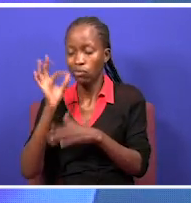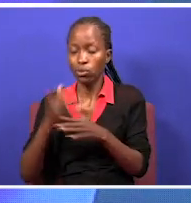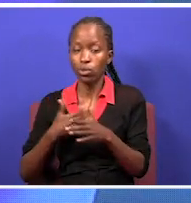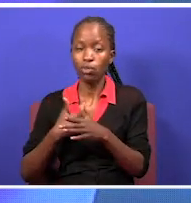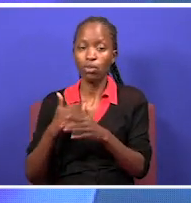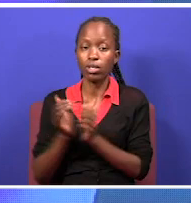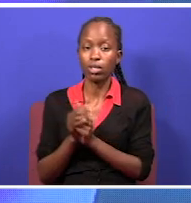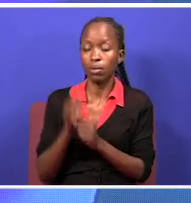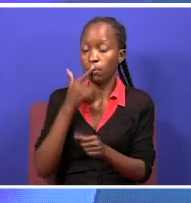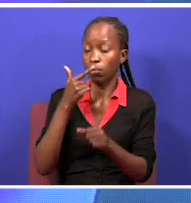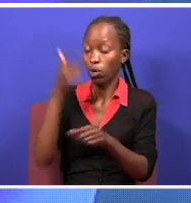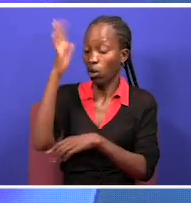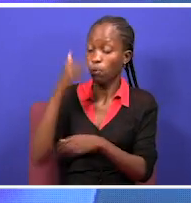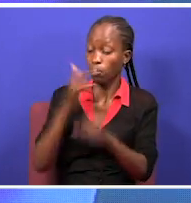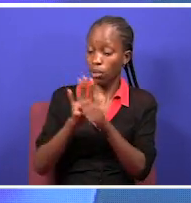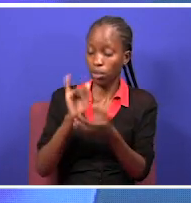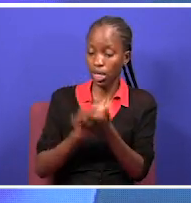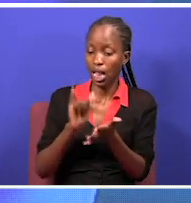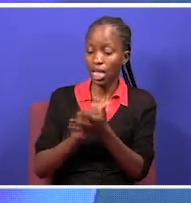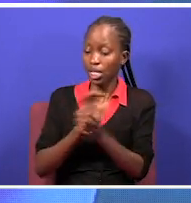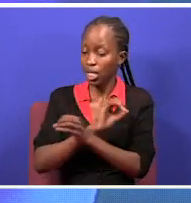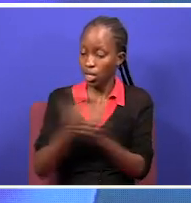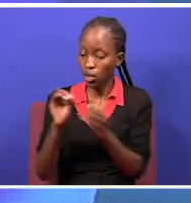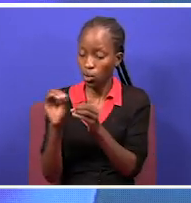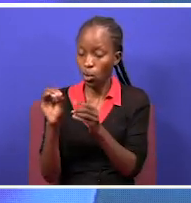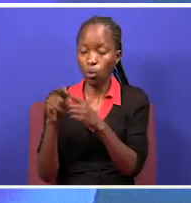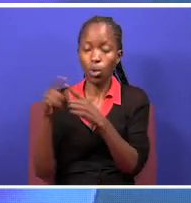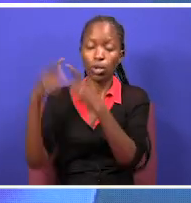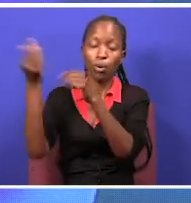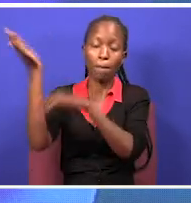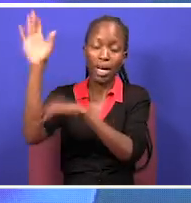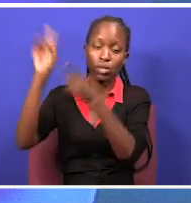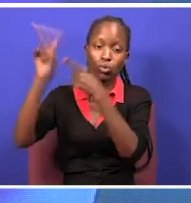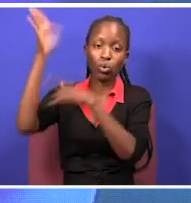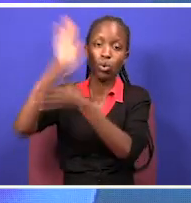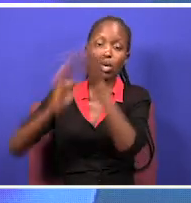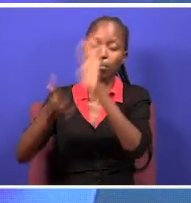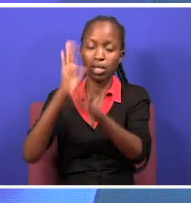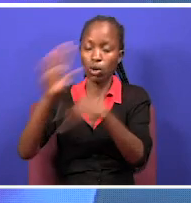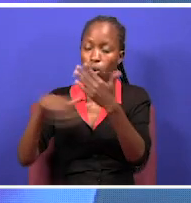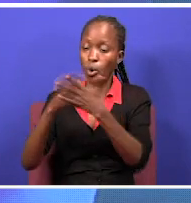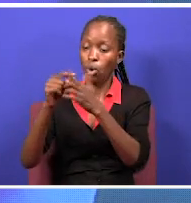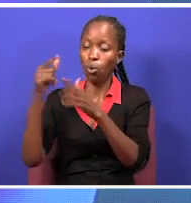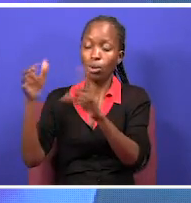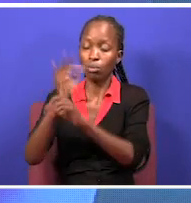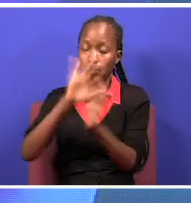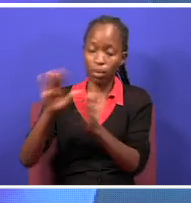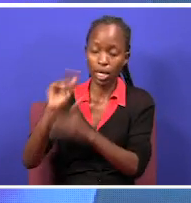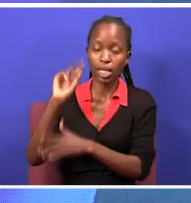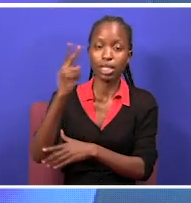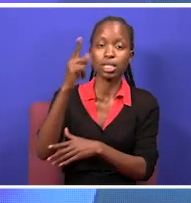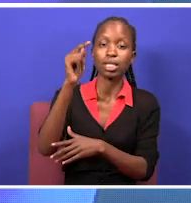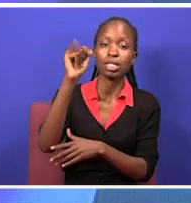not a single word will come back to him empty. In 2 Timothy,